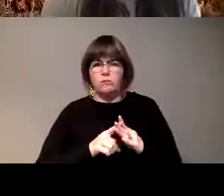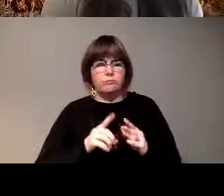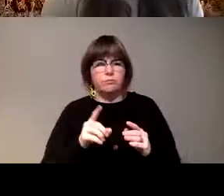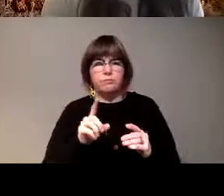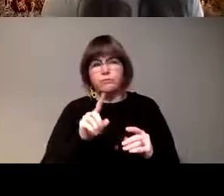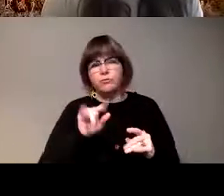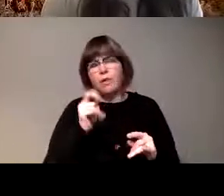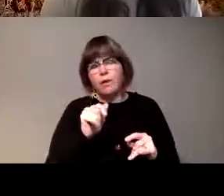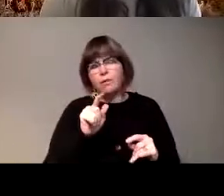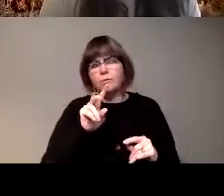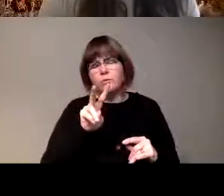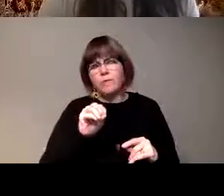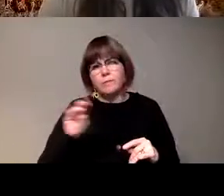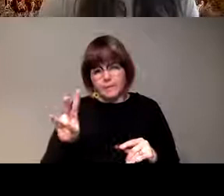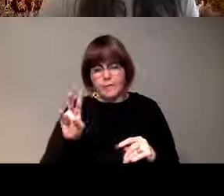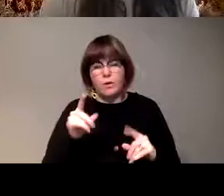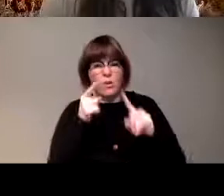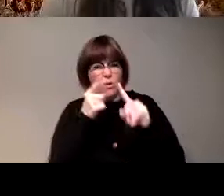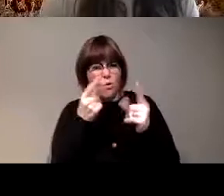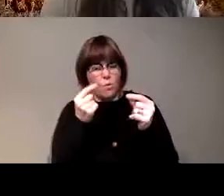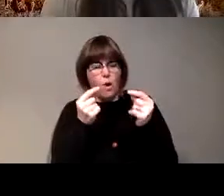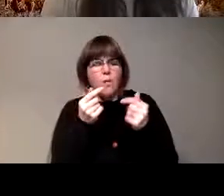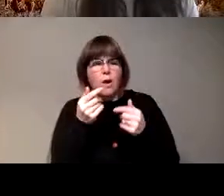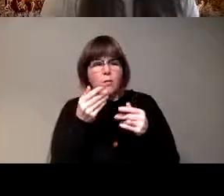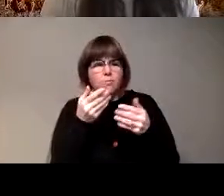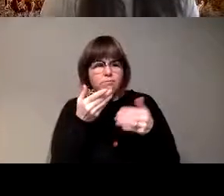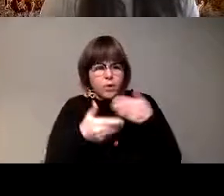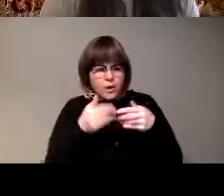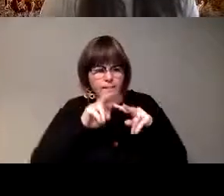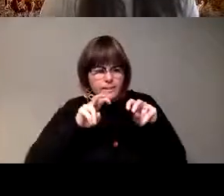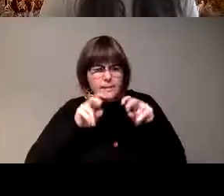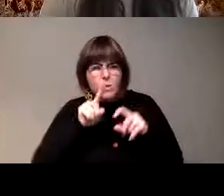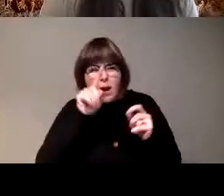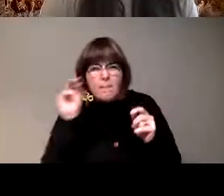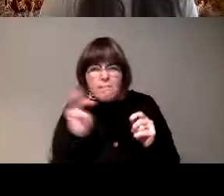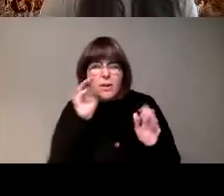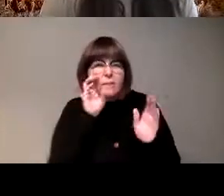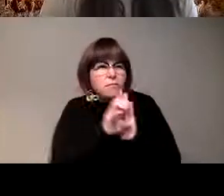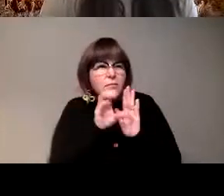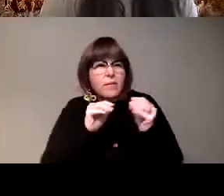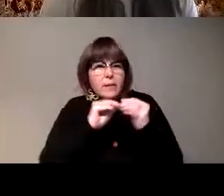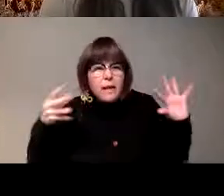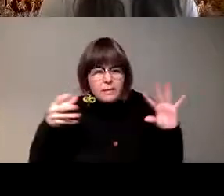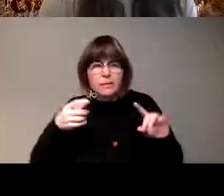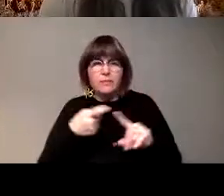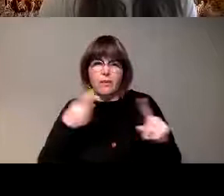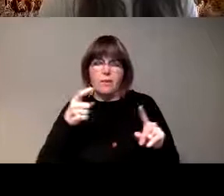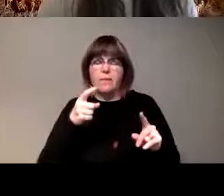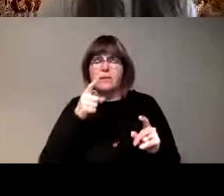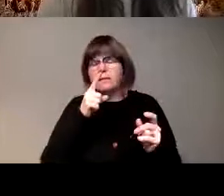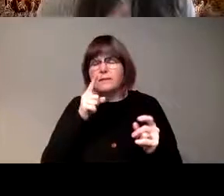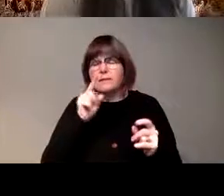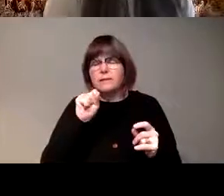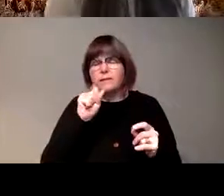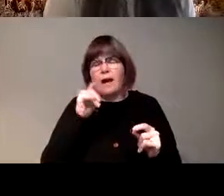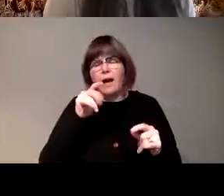2007. And ultimately, the goal was to process over 1 million images of galaxies from the Sloan Digital Sky Survey, which was this new and